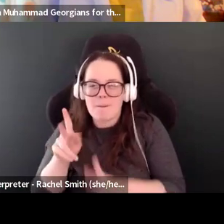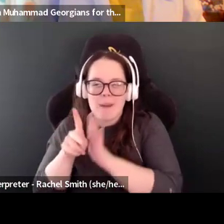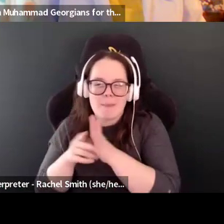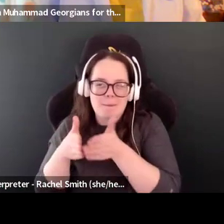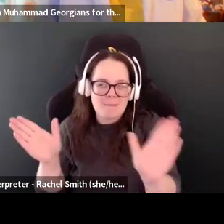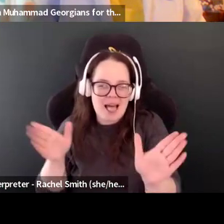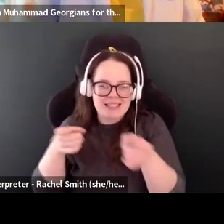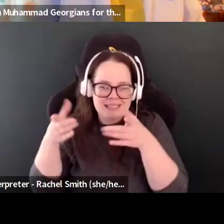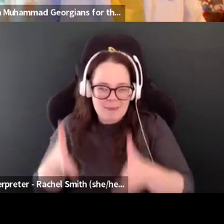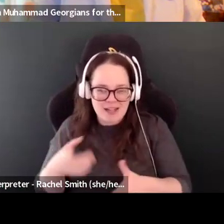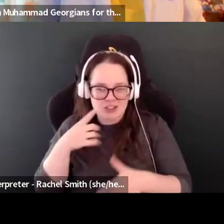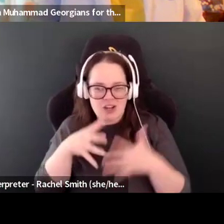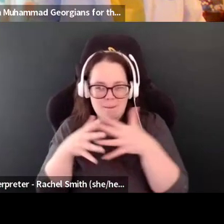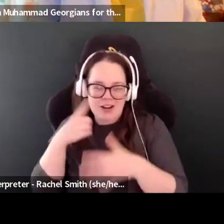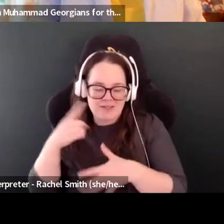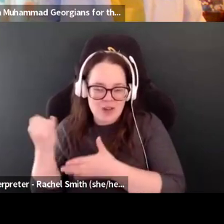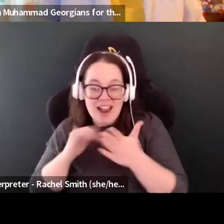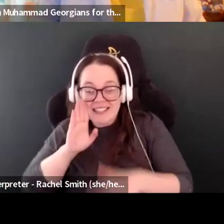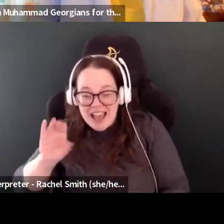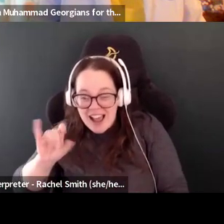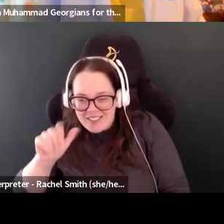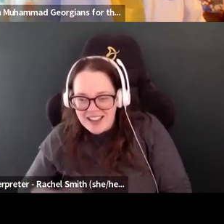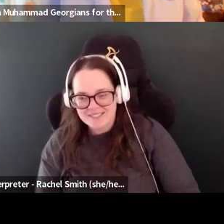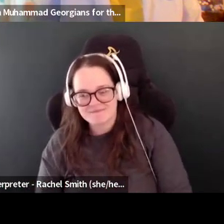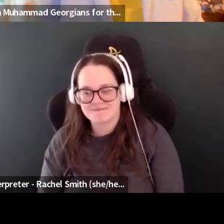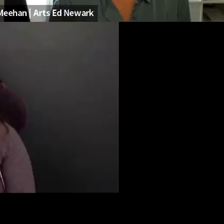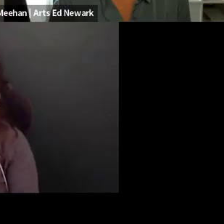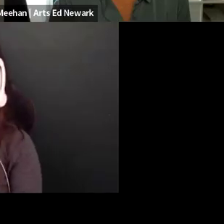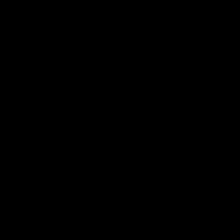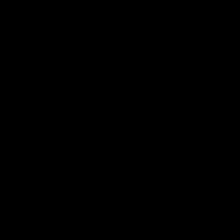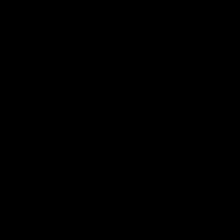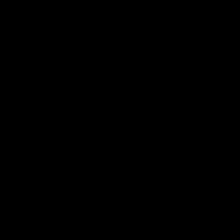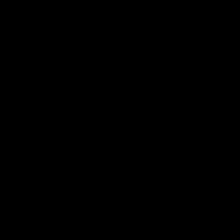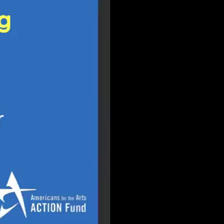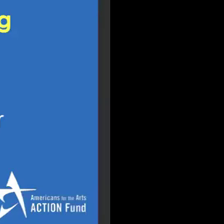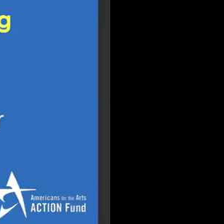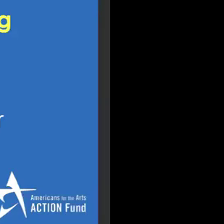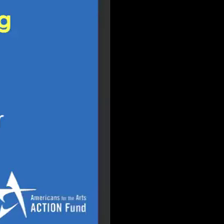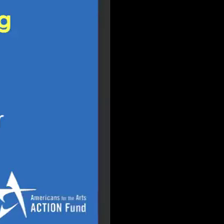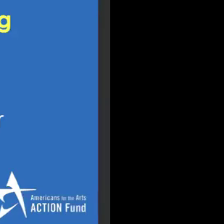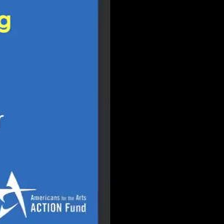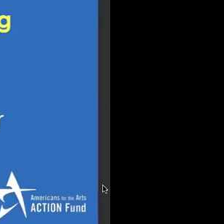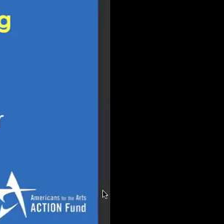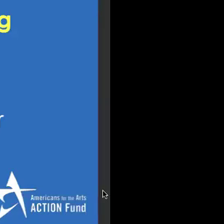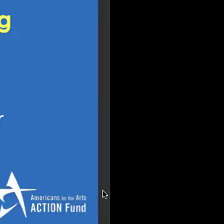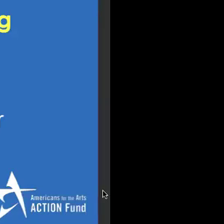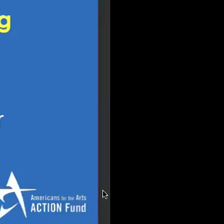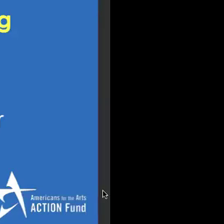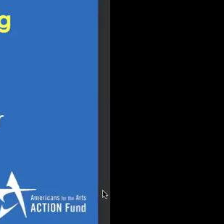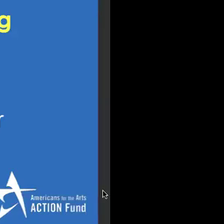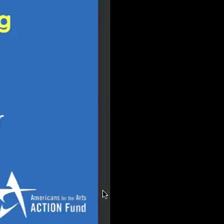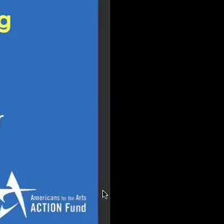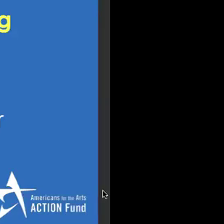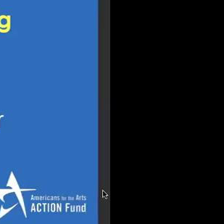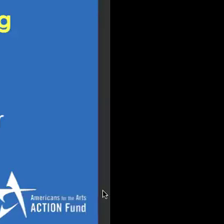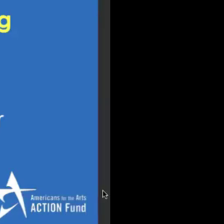manager at Americans for the Arts. Hi, Olivia. Hi, Tooshar, and thank you again to our wonderful panelists. You